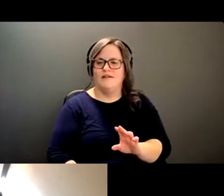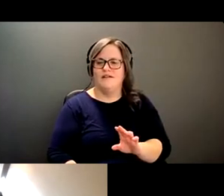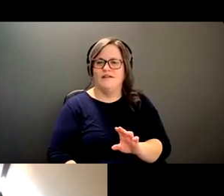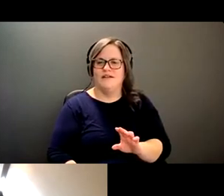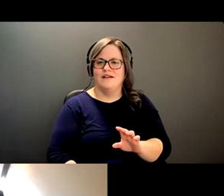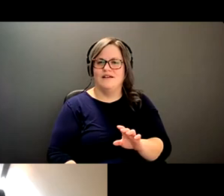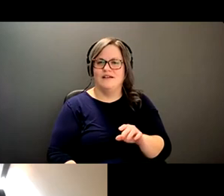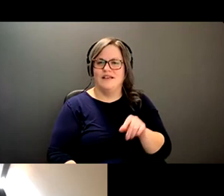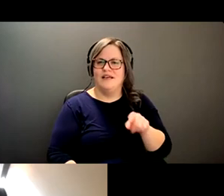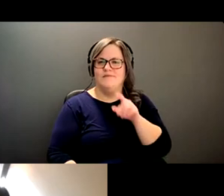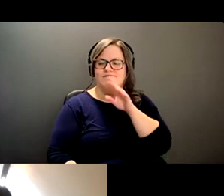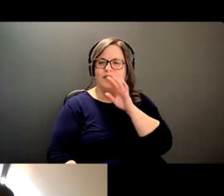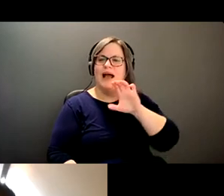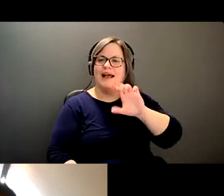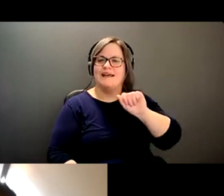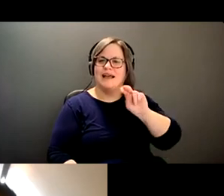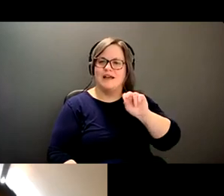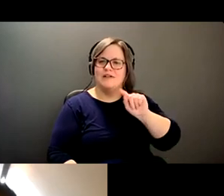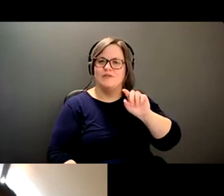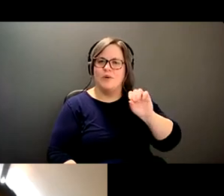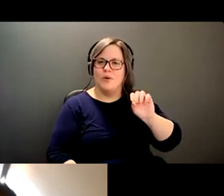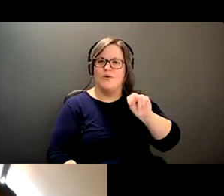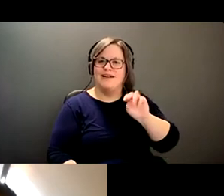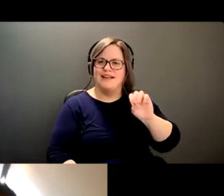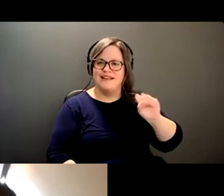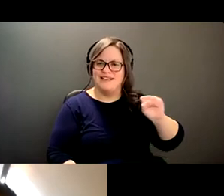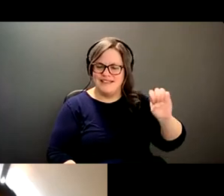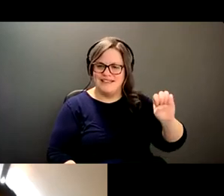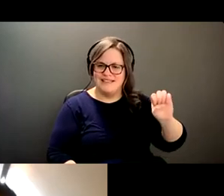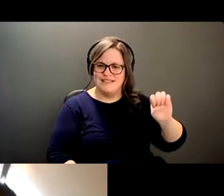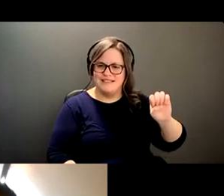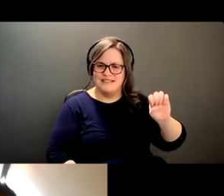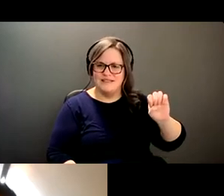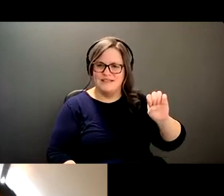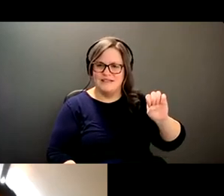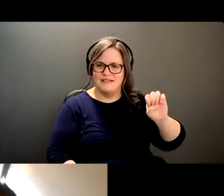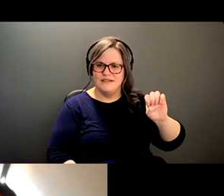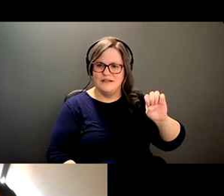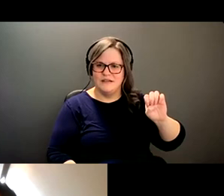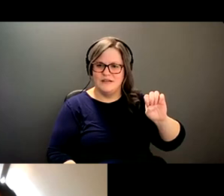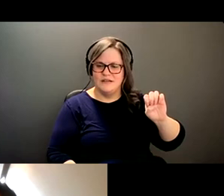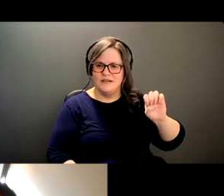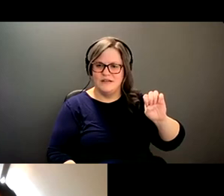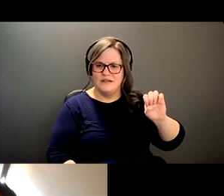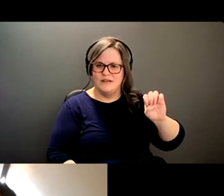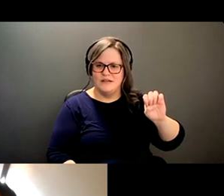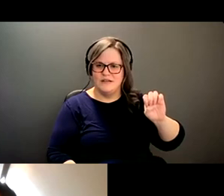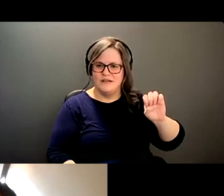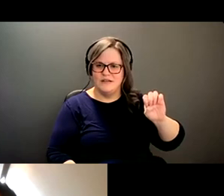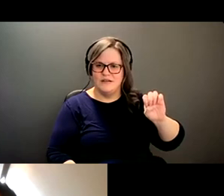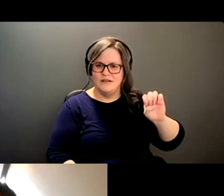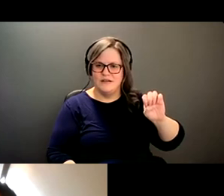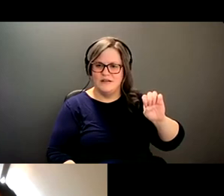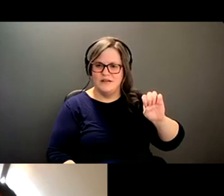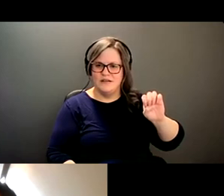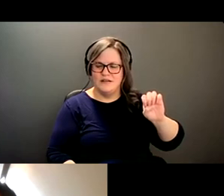I'll try it, like how. This reminds me of my uncle, who always is in Cantonese.